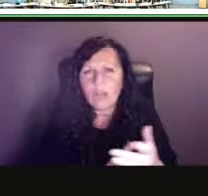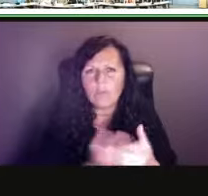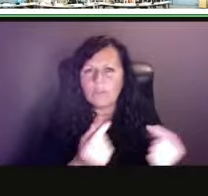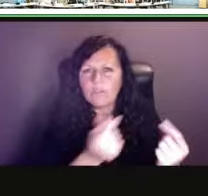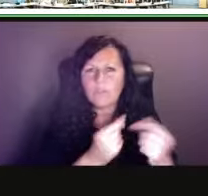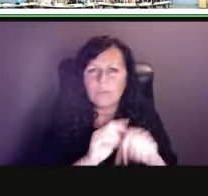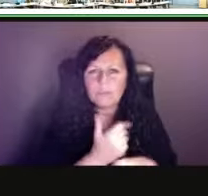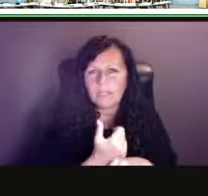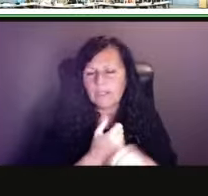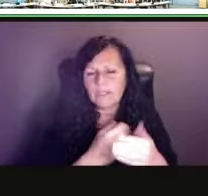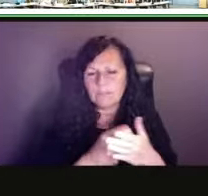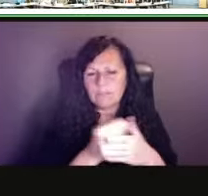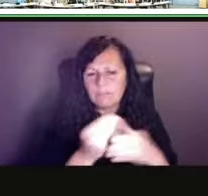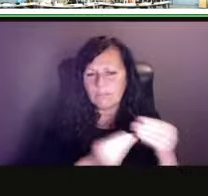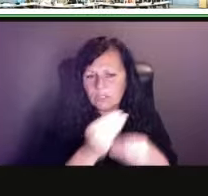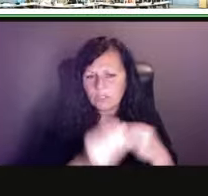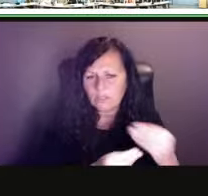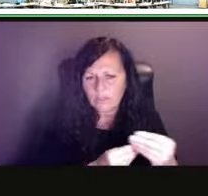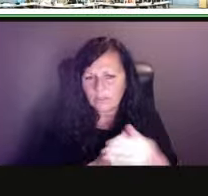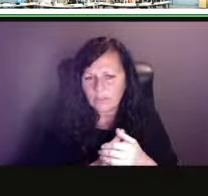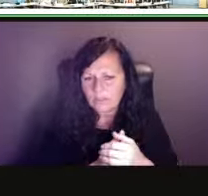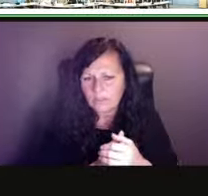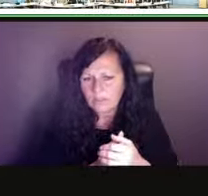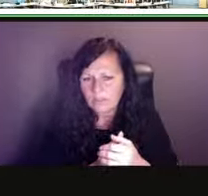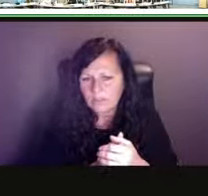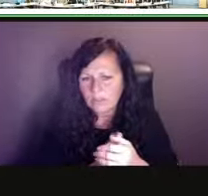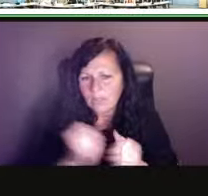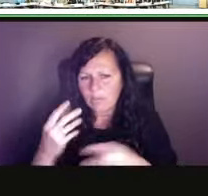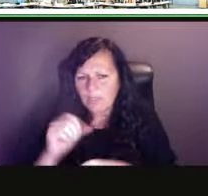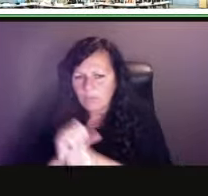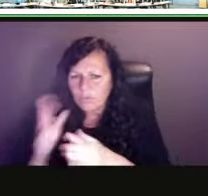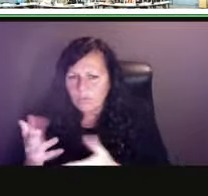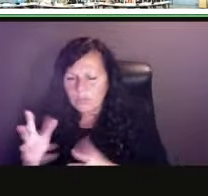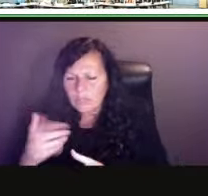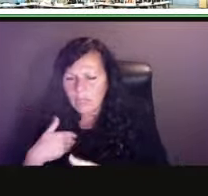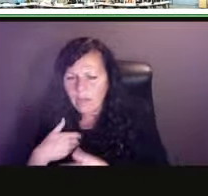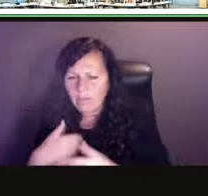budgeting system. How many employees do we have across the